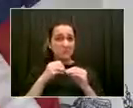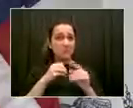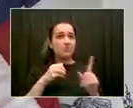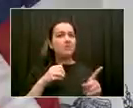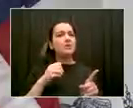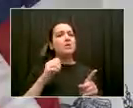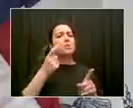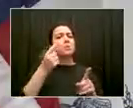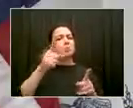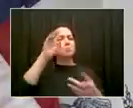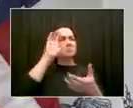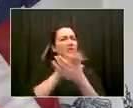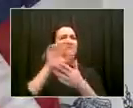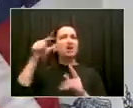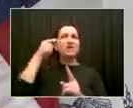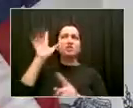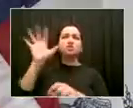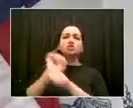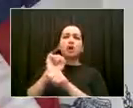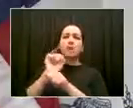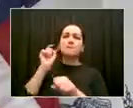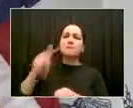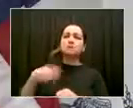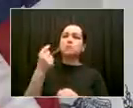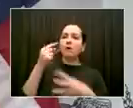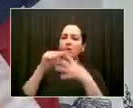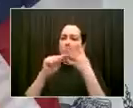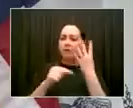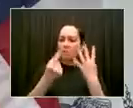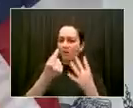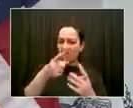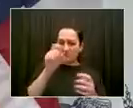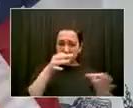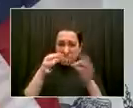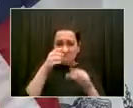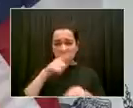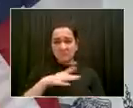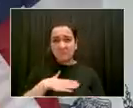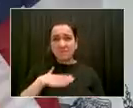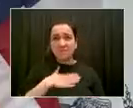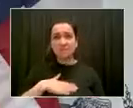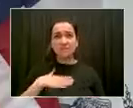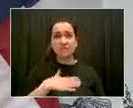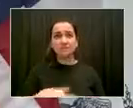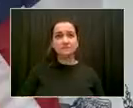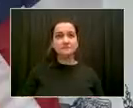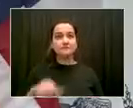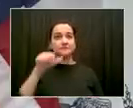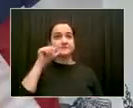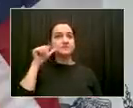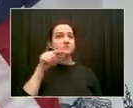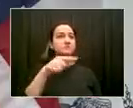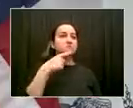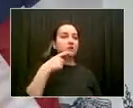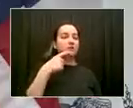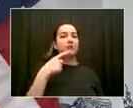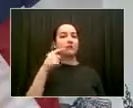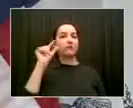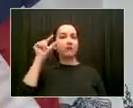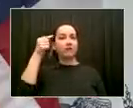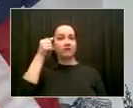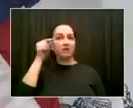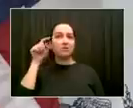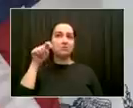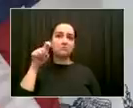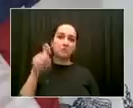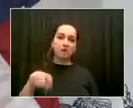know, Andrew just mentioned facing the press yesterday. I mean, moving forward, what does he need to do to be kind of an